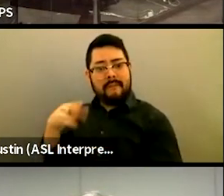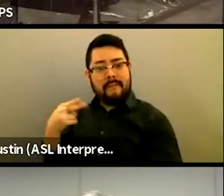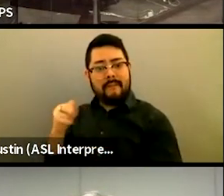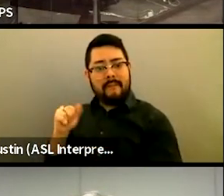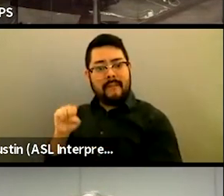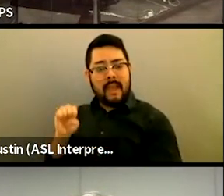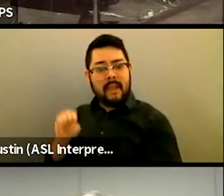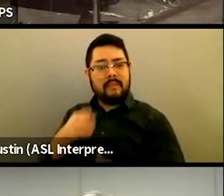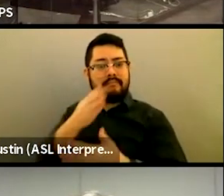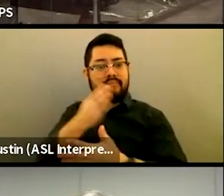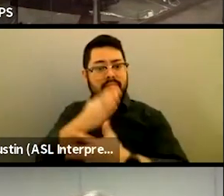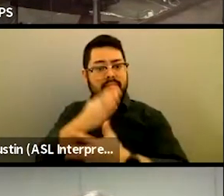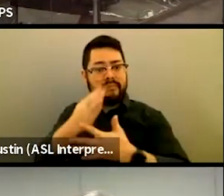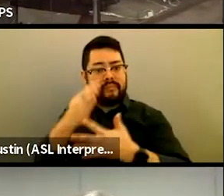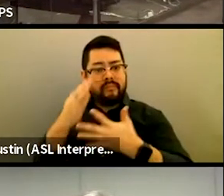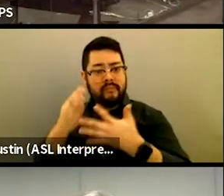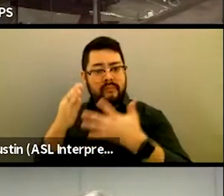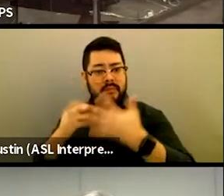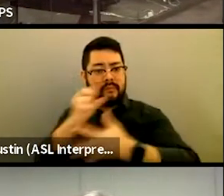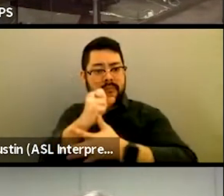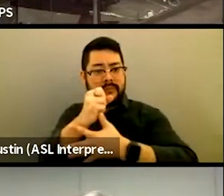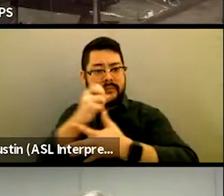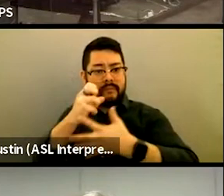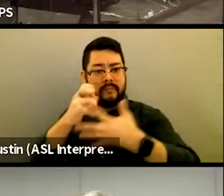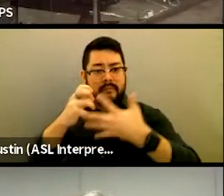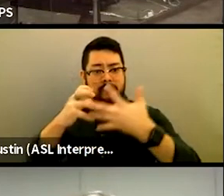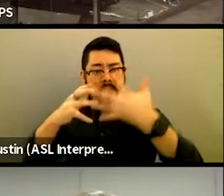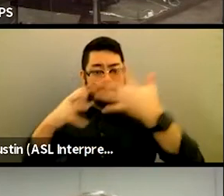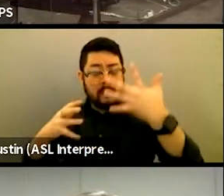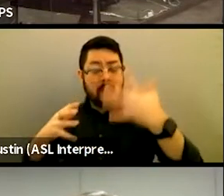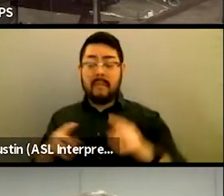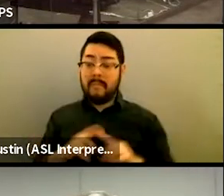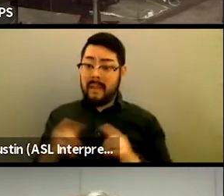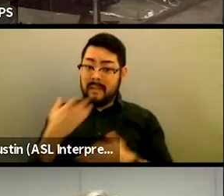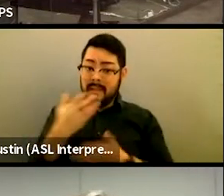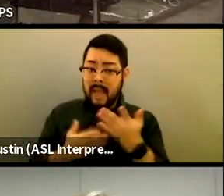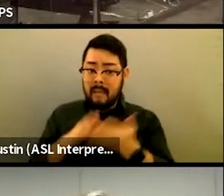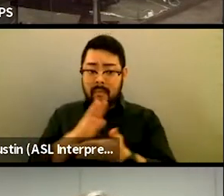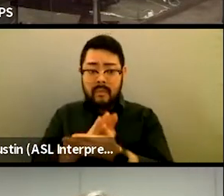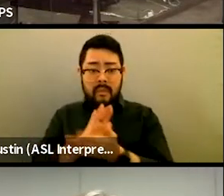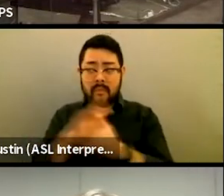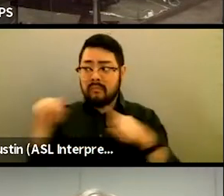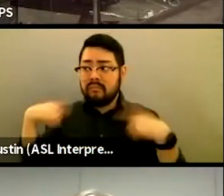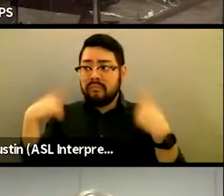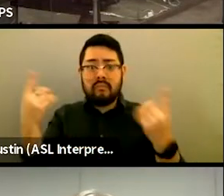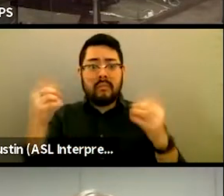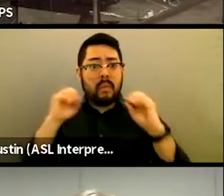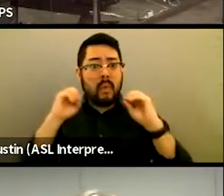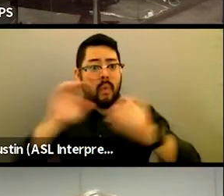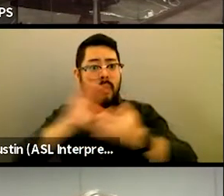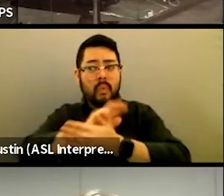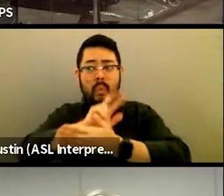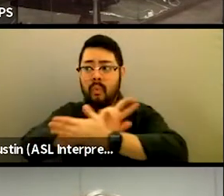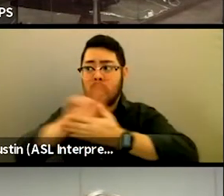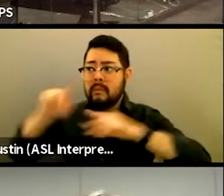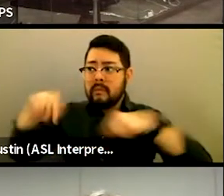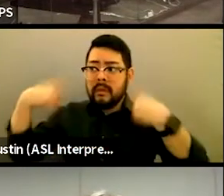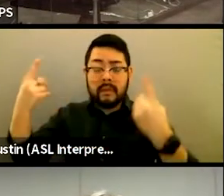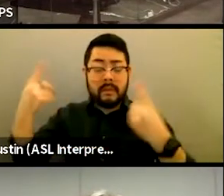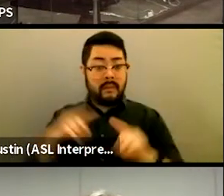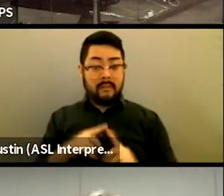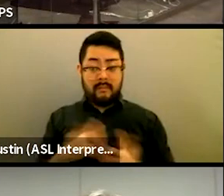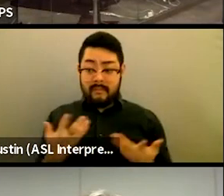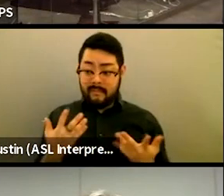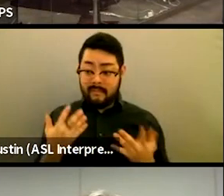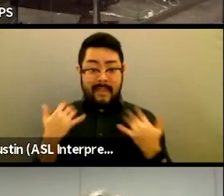kids have been in school for almost 3 weeks since the beginning of January, and the plan is working.